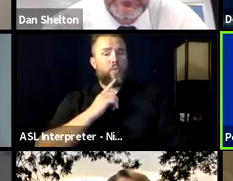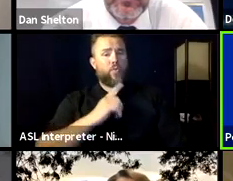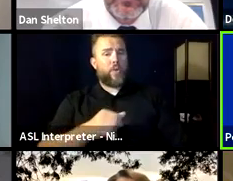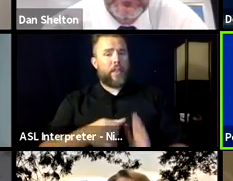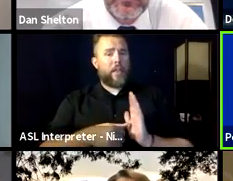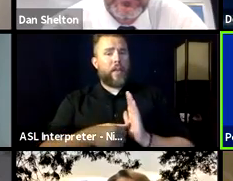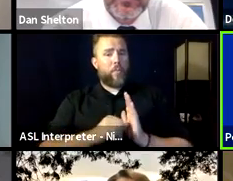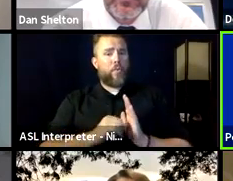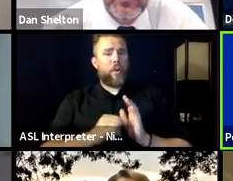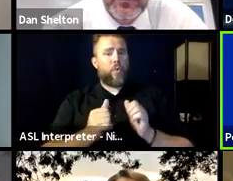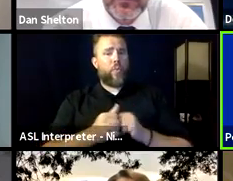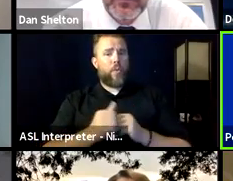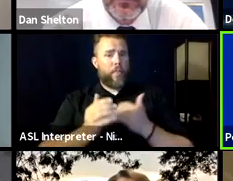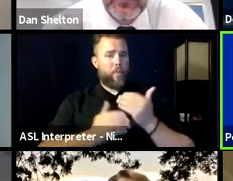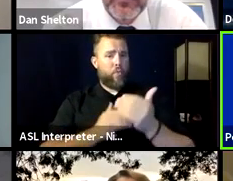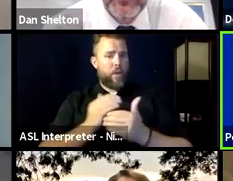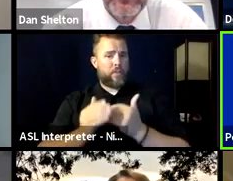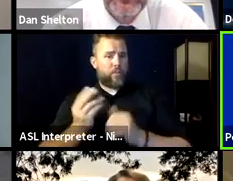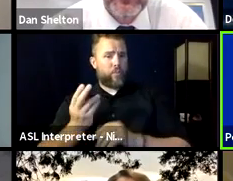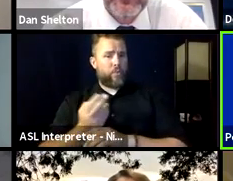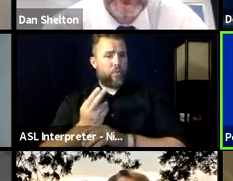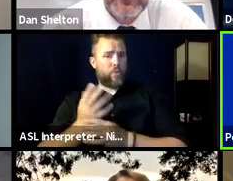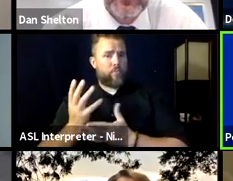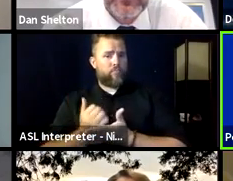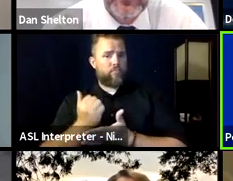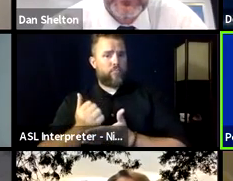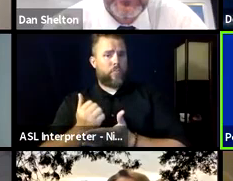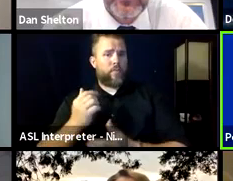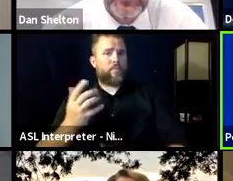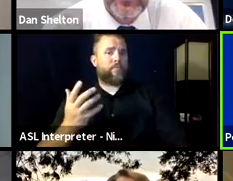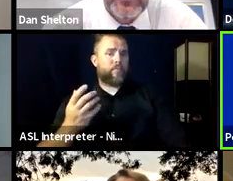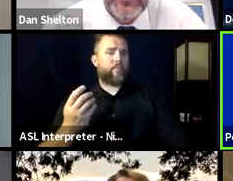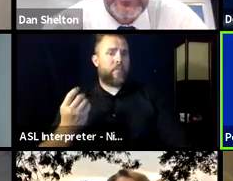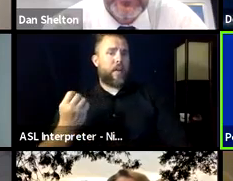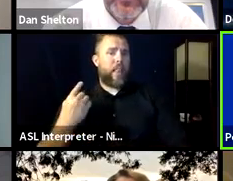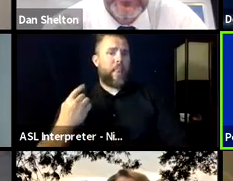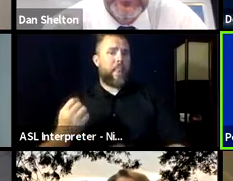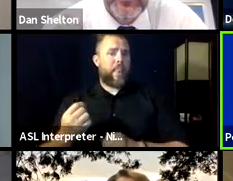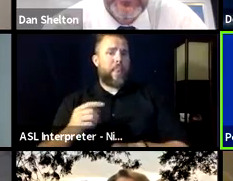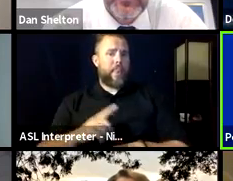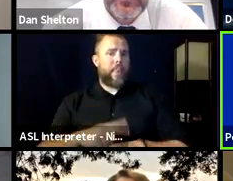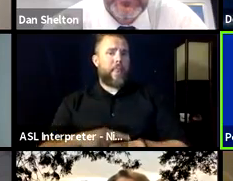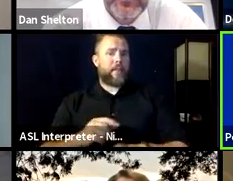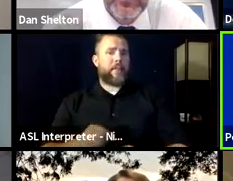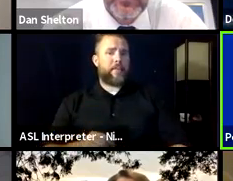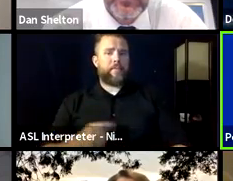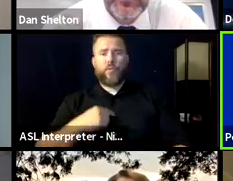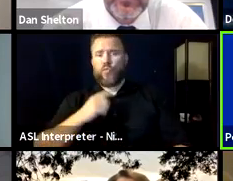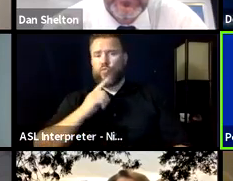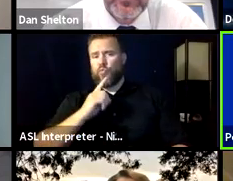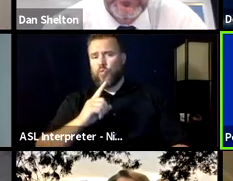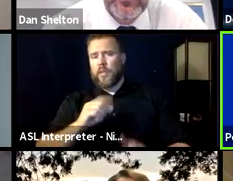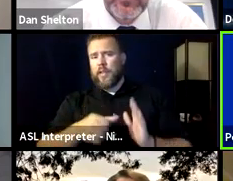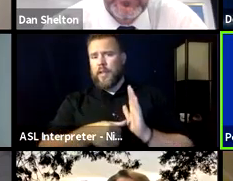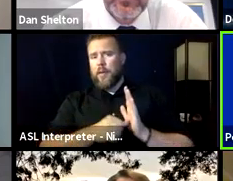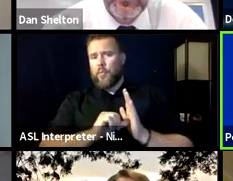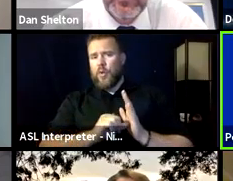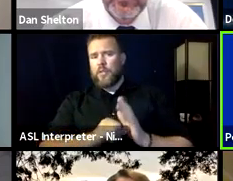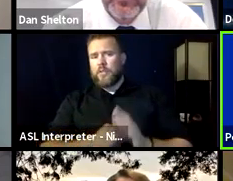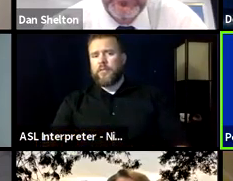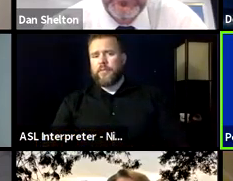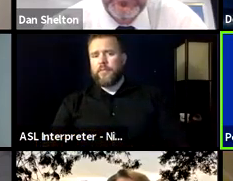used last time. That did an initial wants and musts, and then it weighted